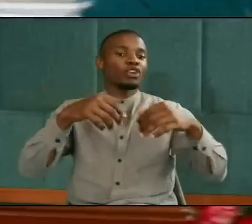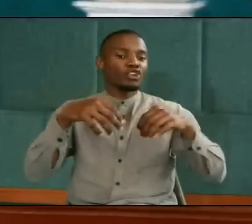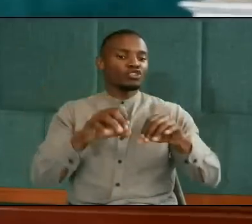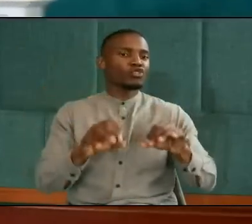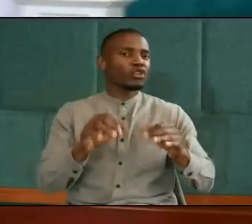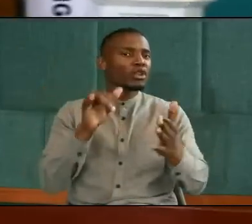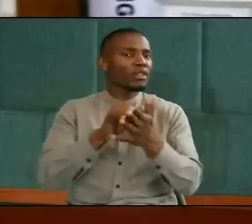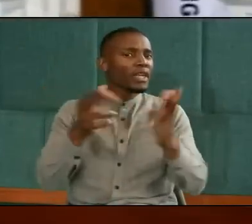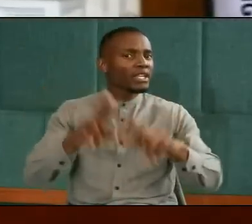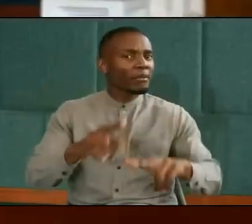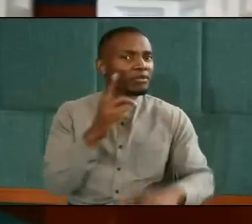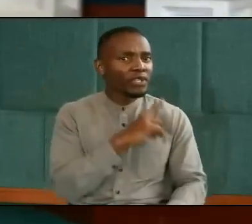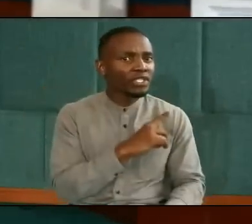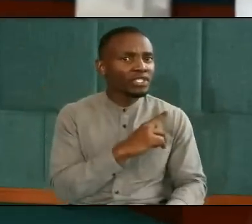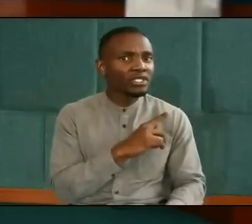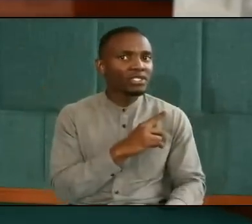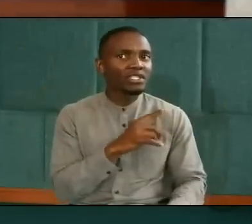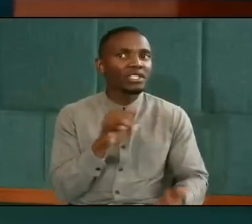yet?